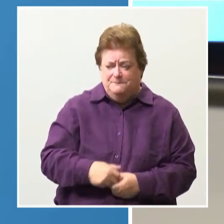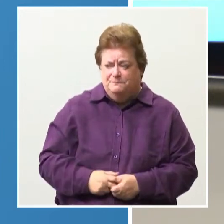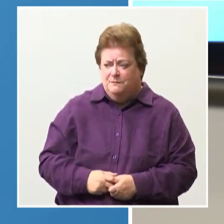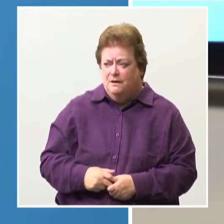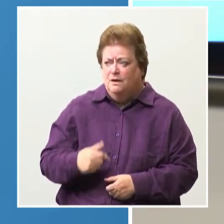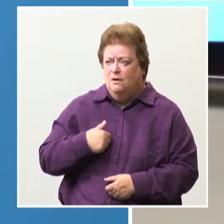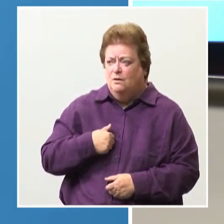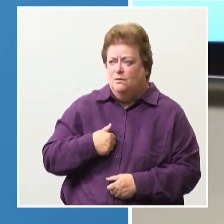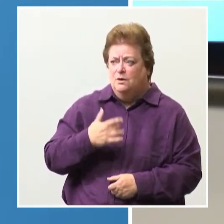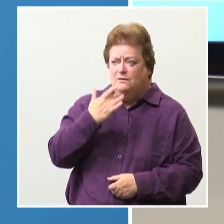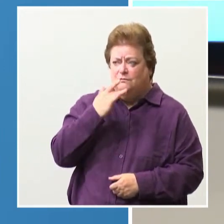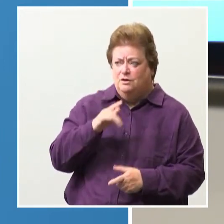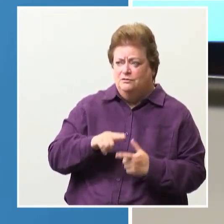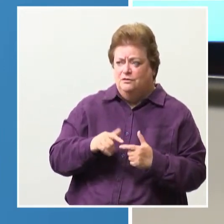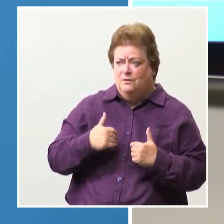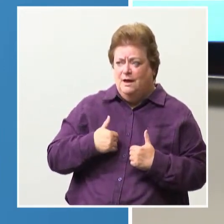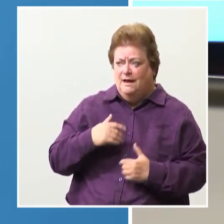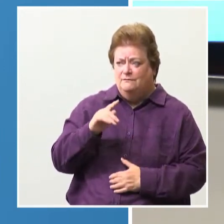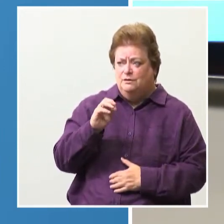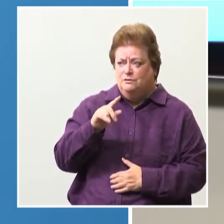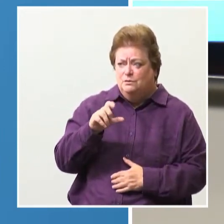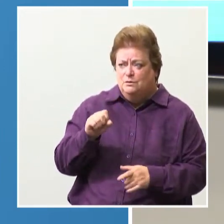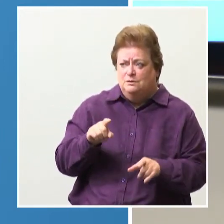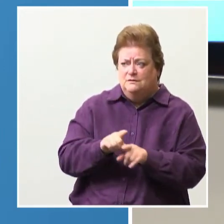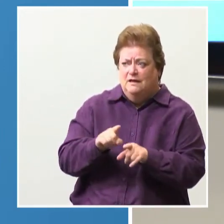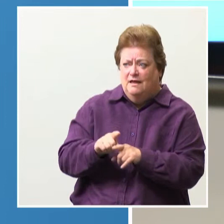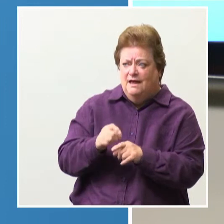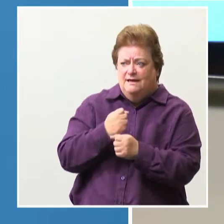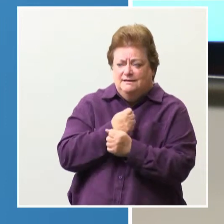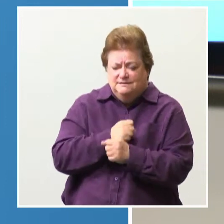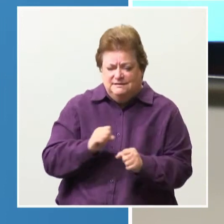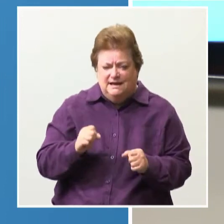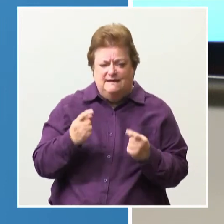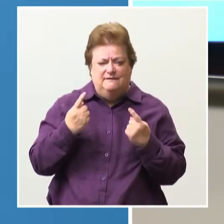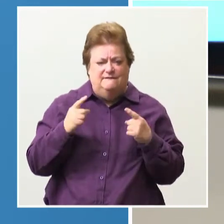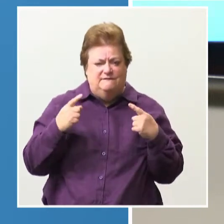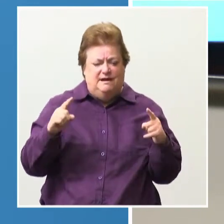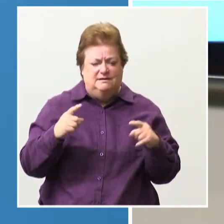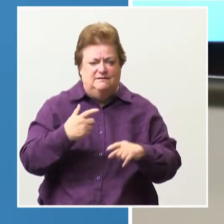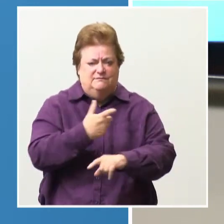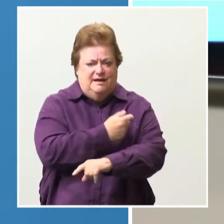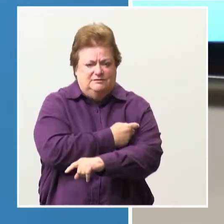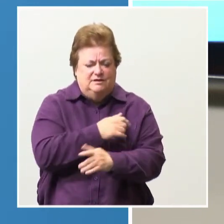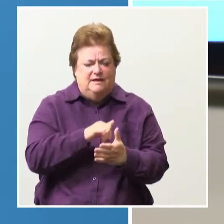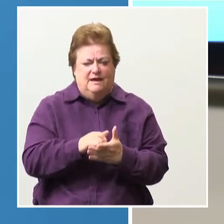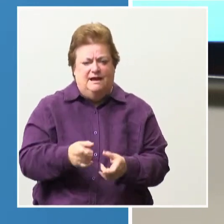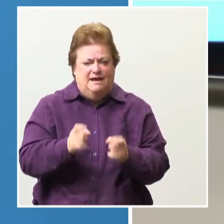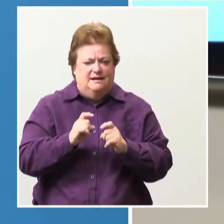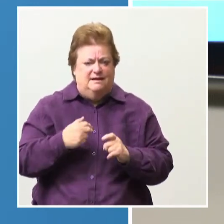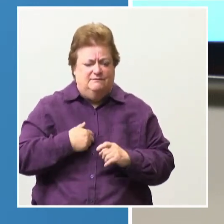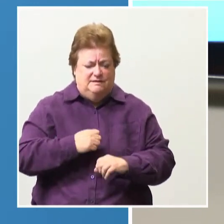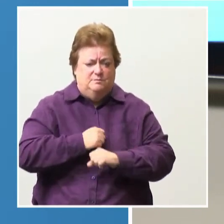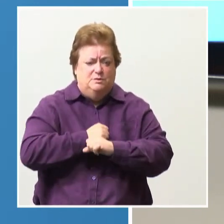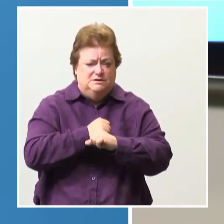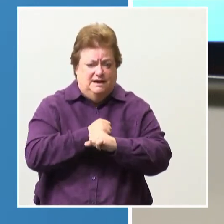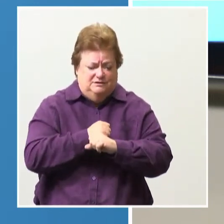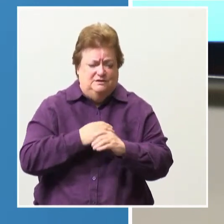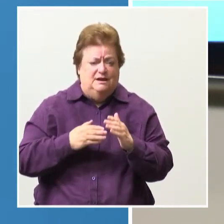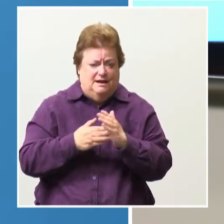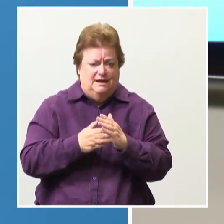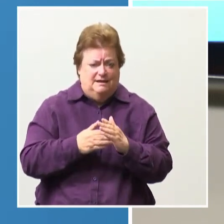are fortunate to have tools like safe and effective vaccines that can offer us protection from